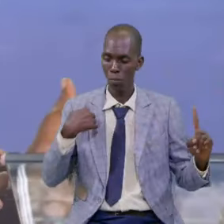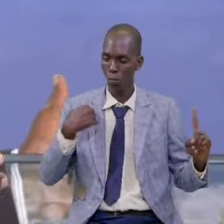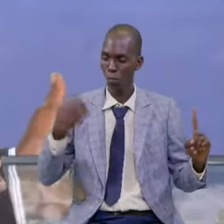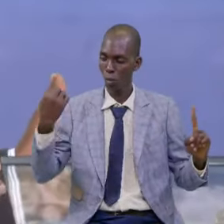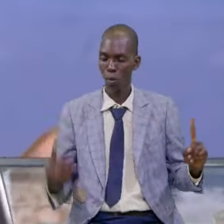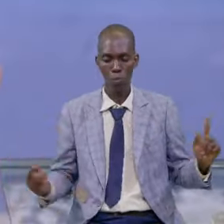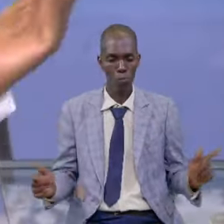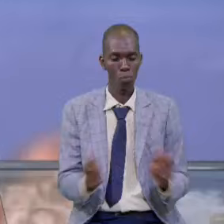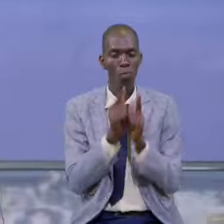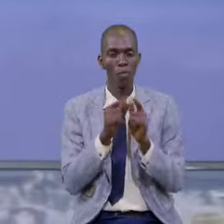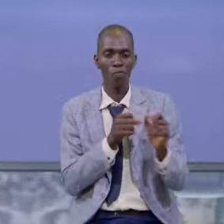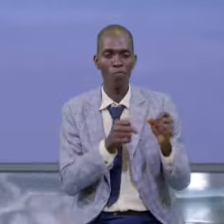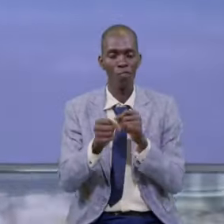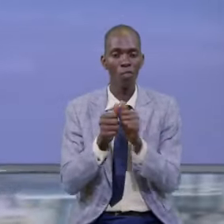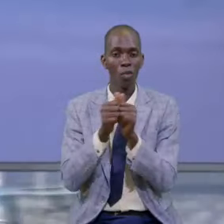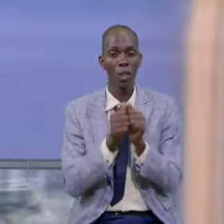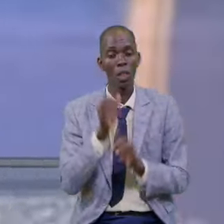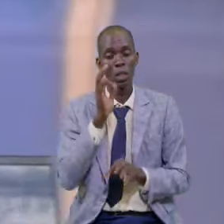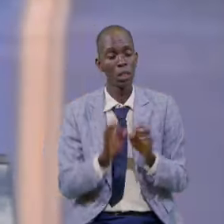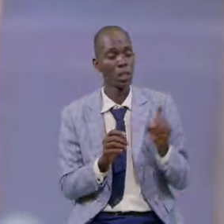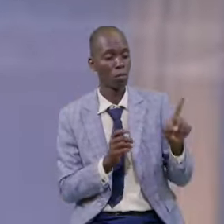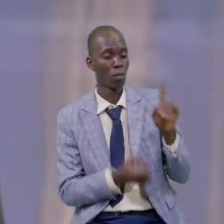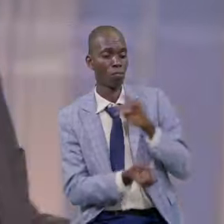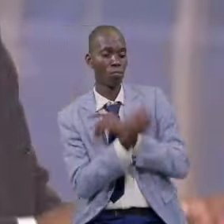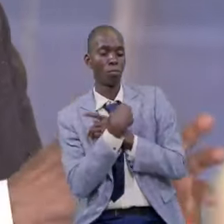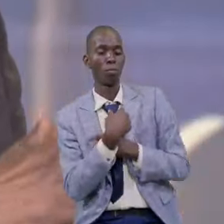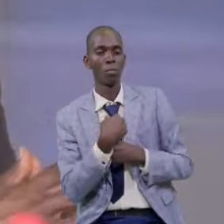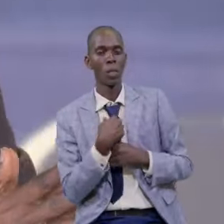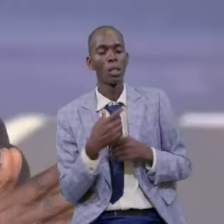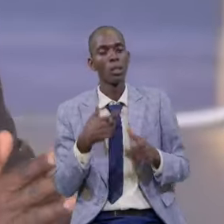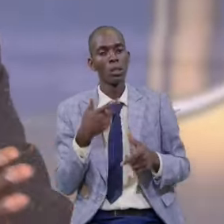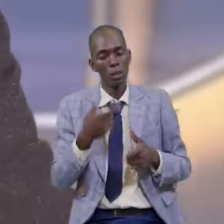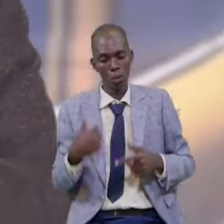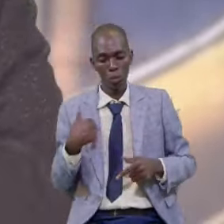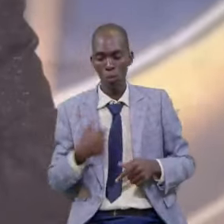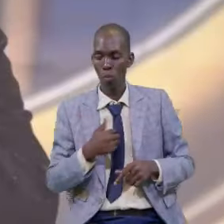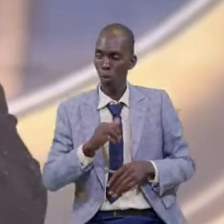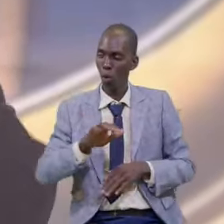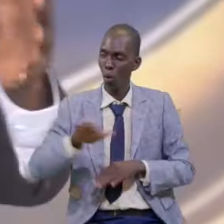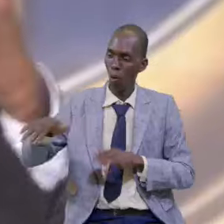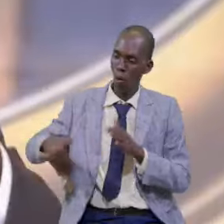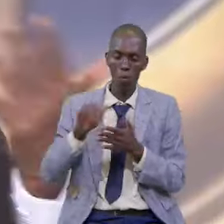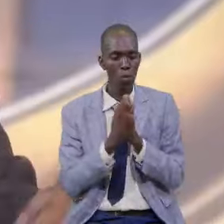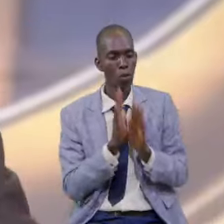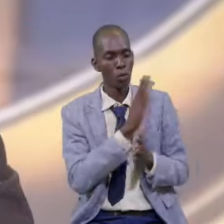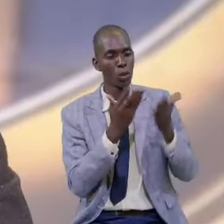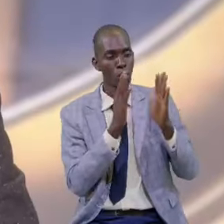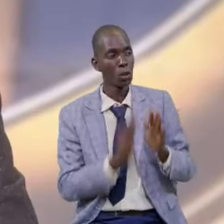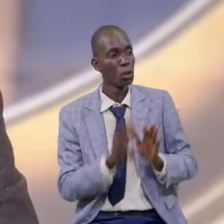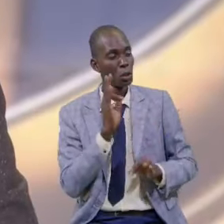me, then we're all your servants. And if I defeat him, then you will be